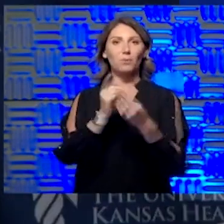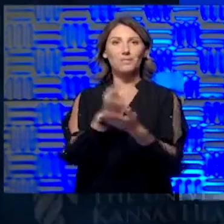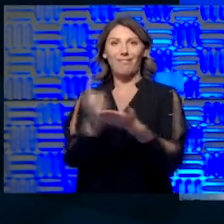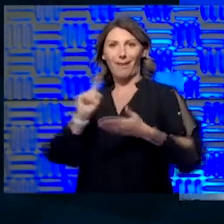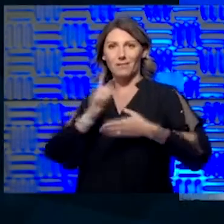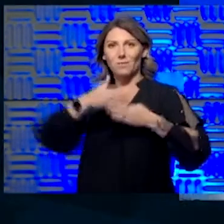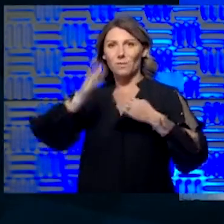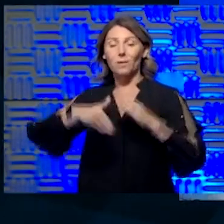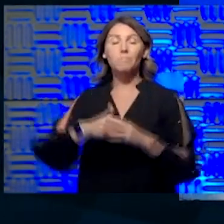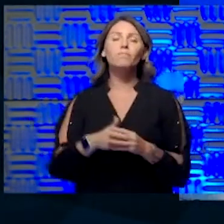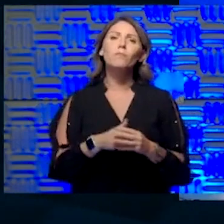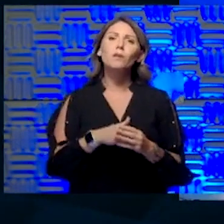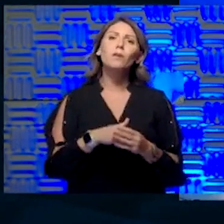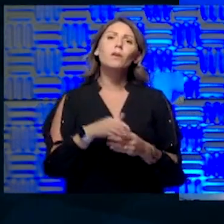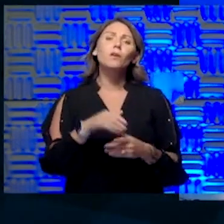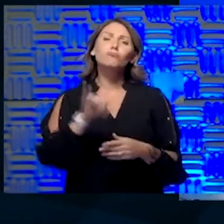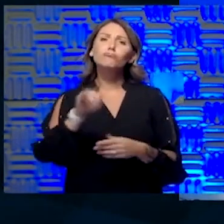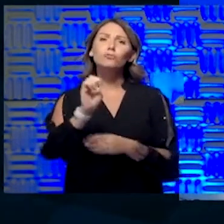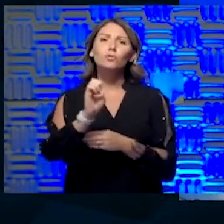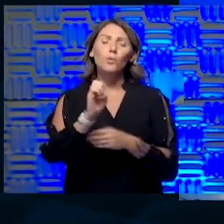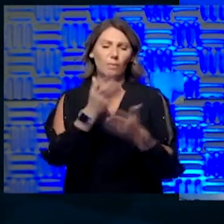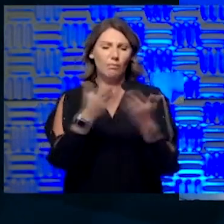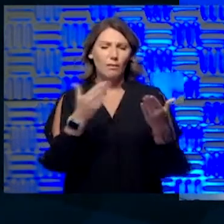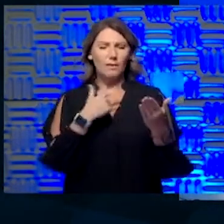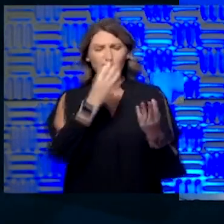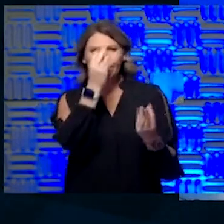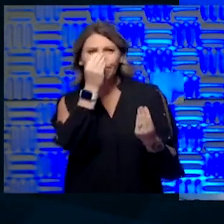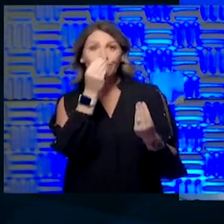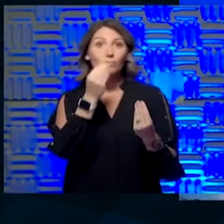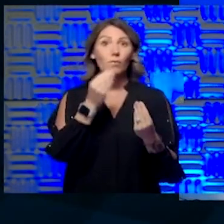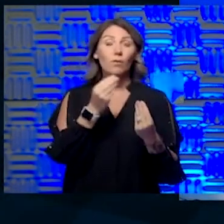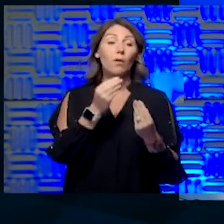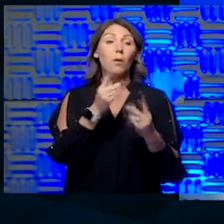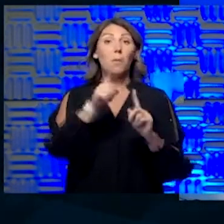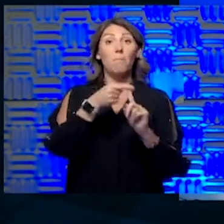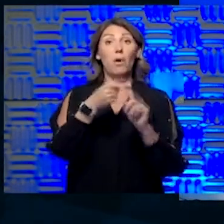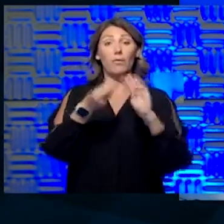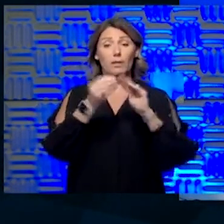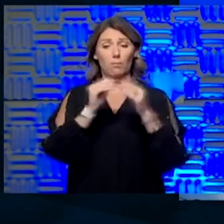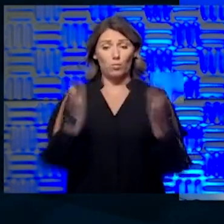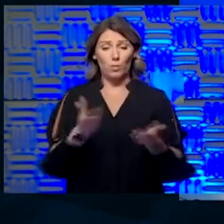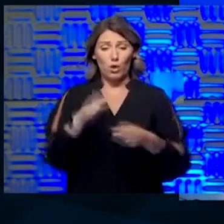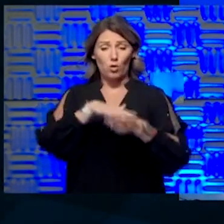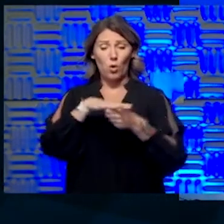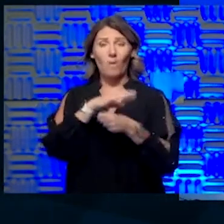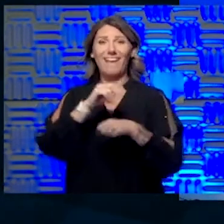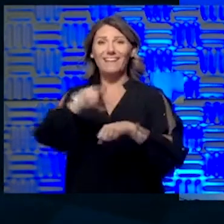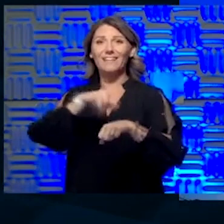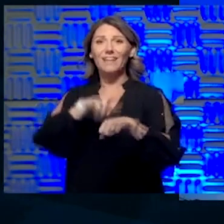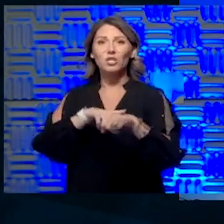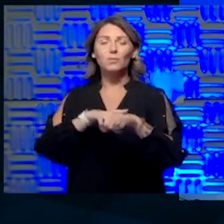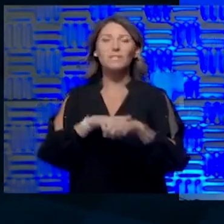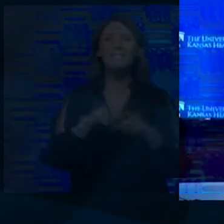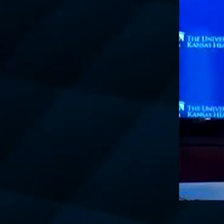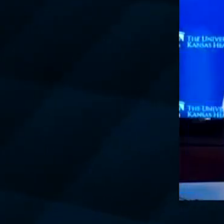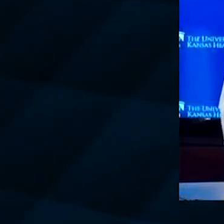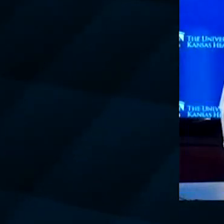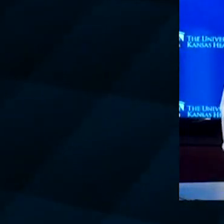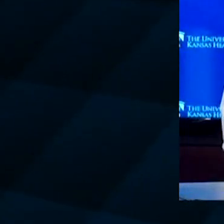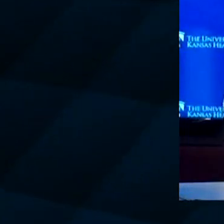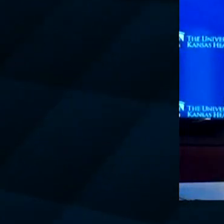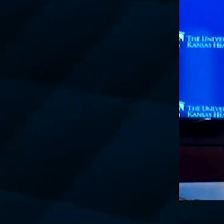Some of these numbers may be from patients in other counties who are being transferred. Yeah, currently we are at 31,